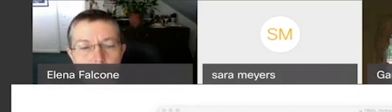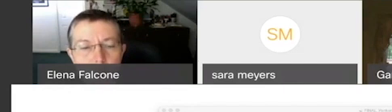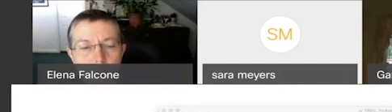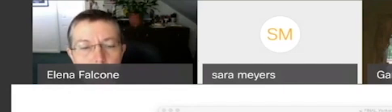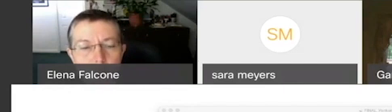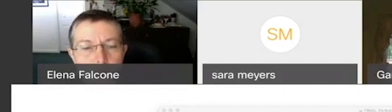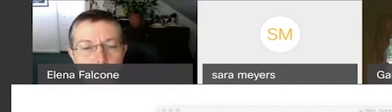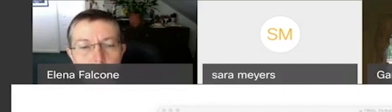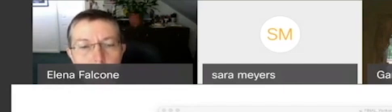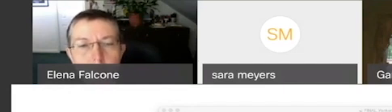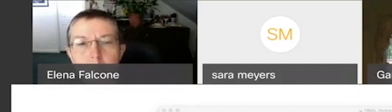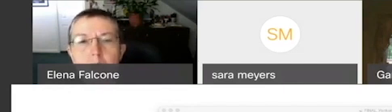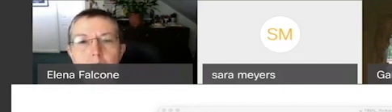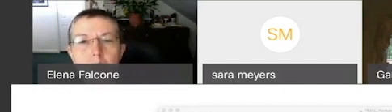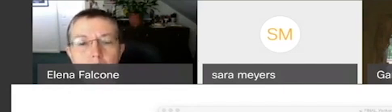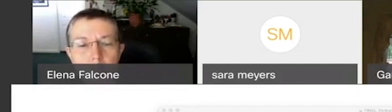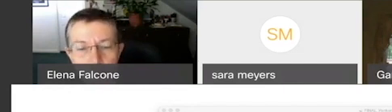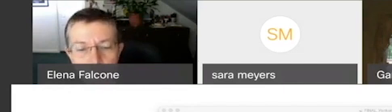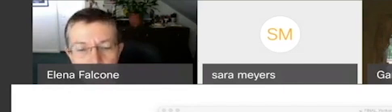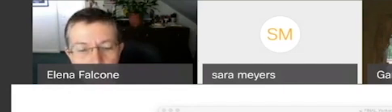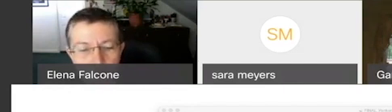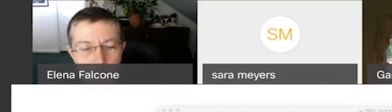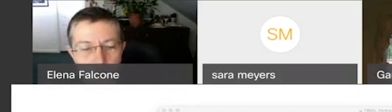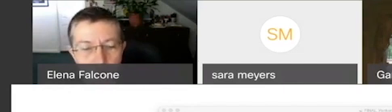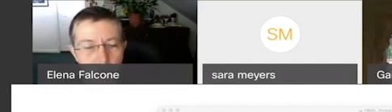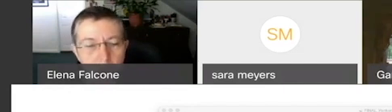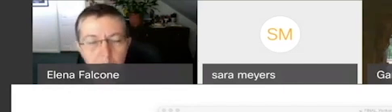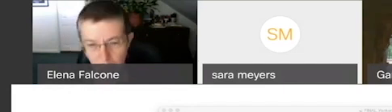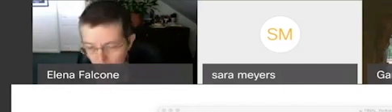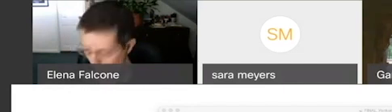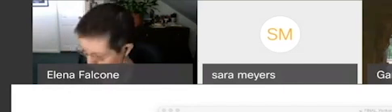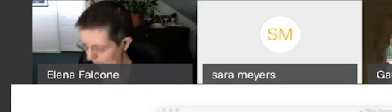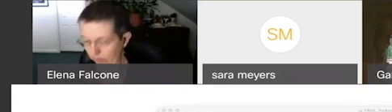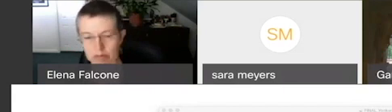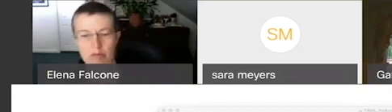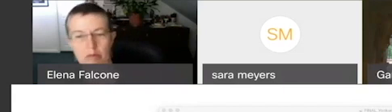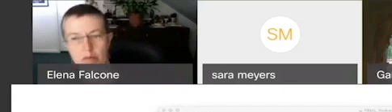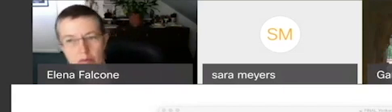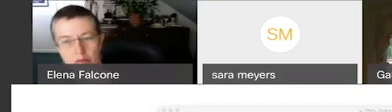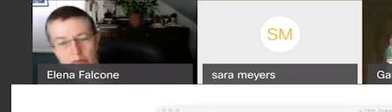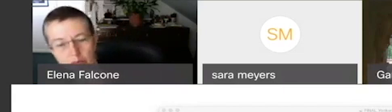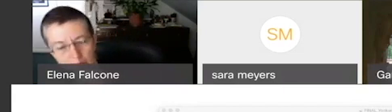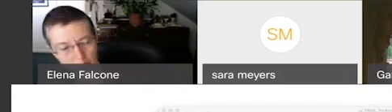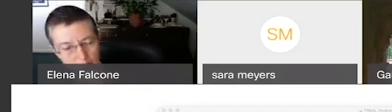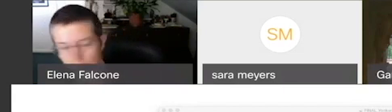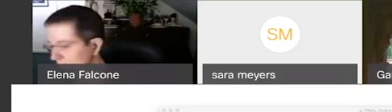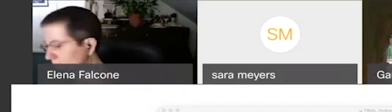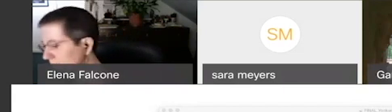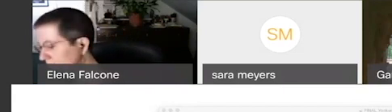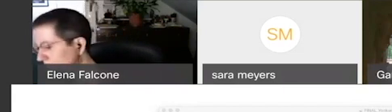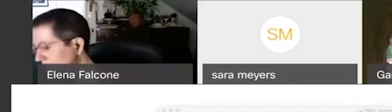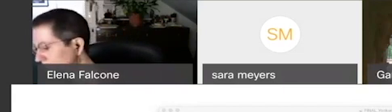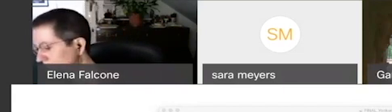that you would probably end up, they probably would say that a nursing home is the only solution. Because if you need a lot of